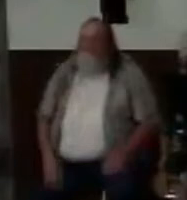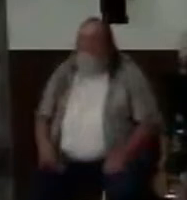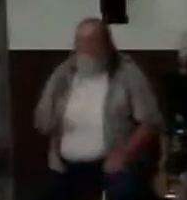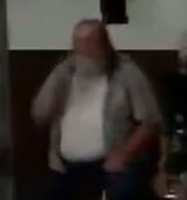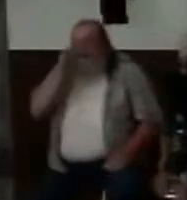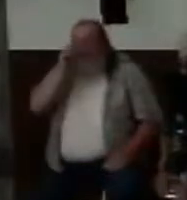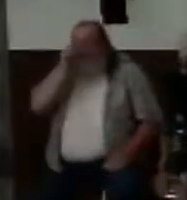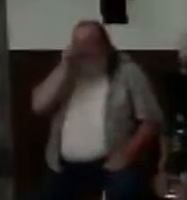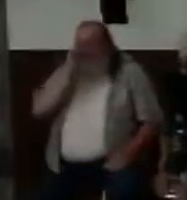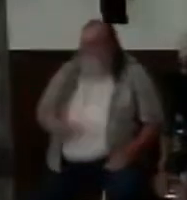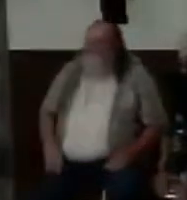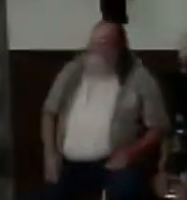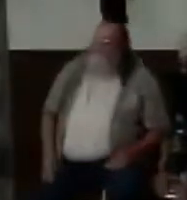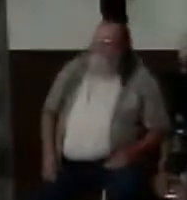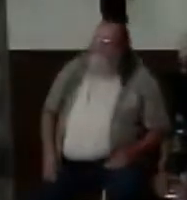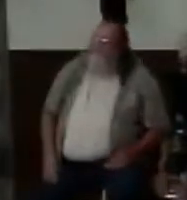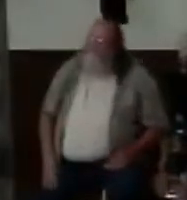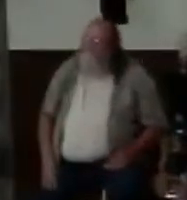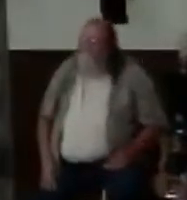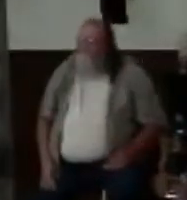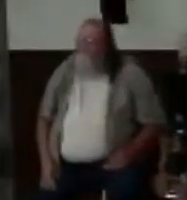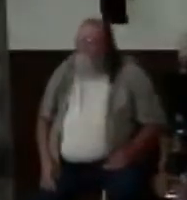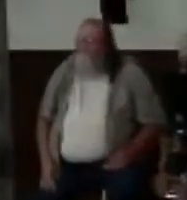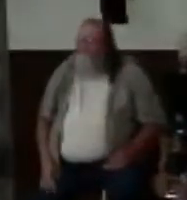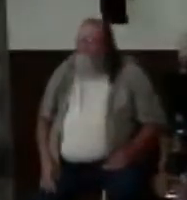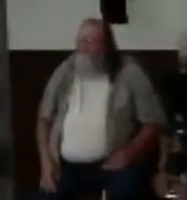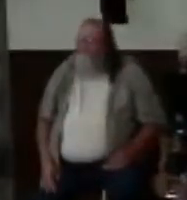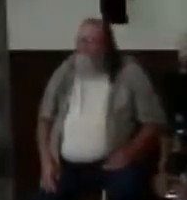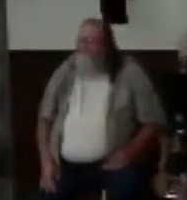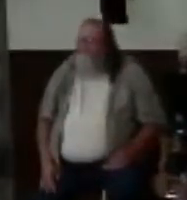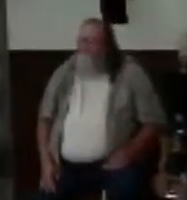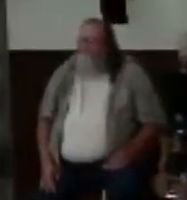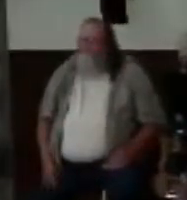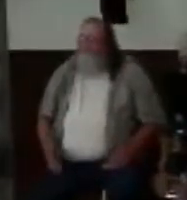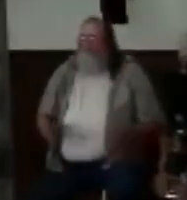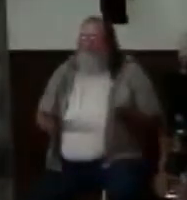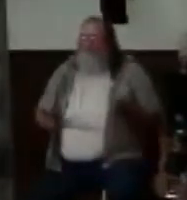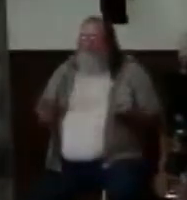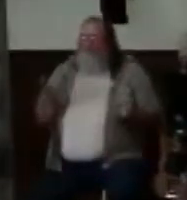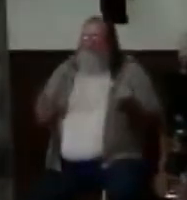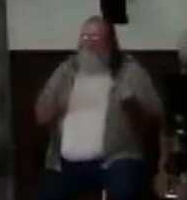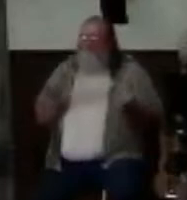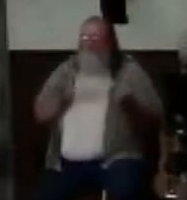Does verse 38 say that if you're good Monday through Saturday, then you can come?